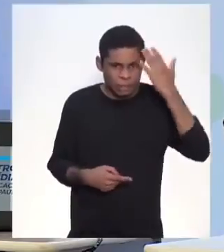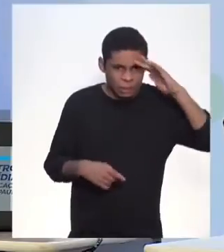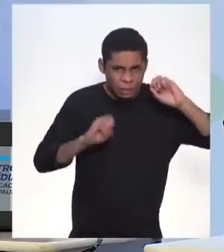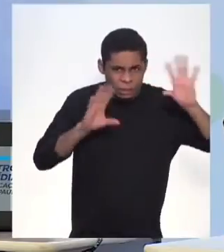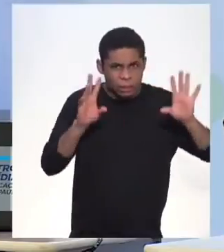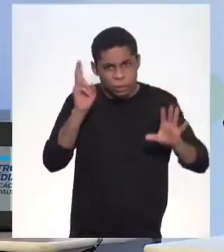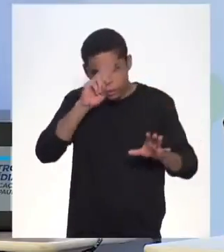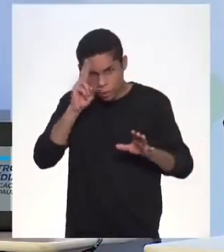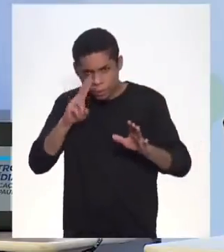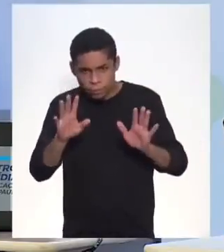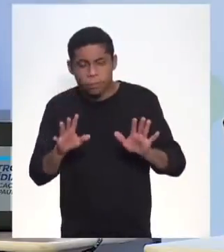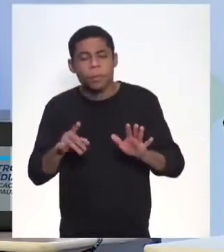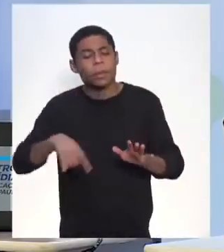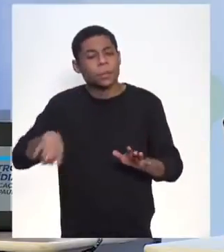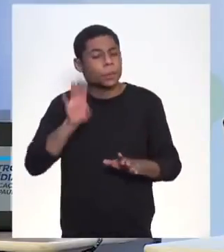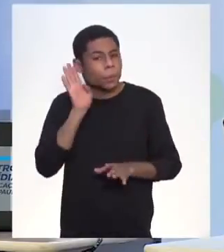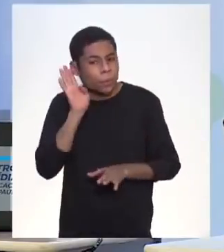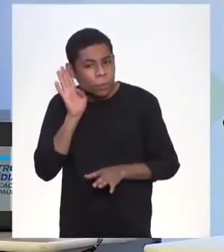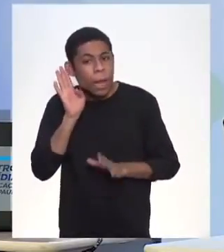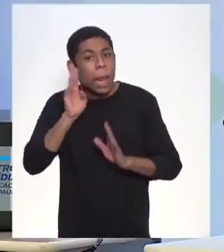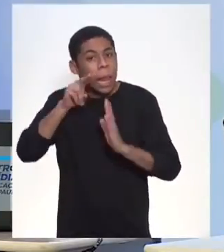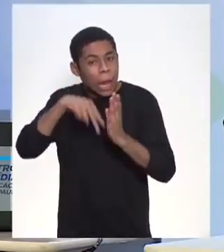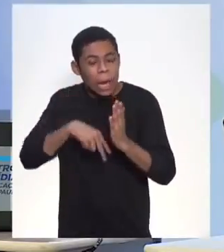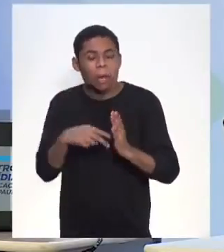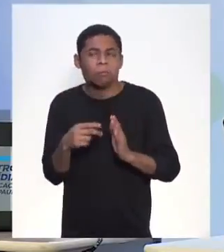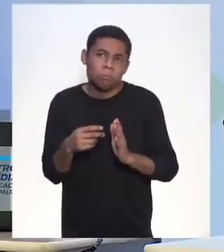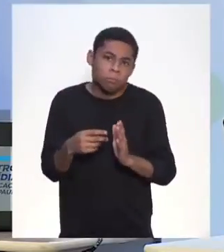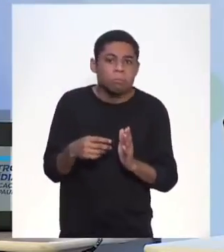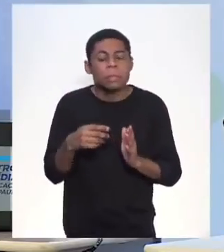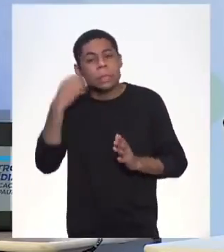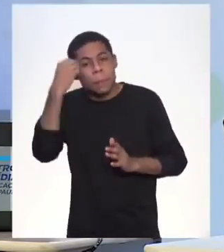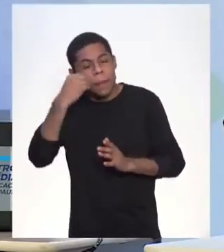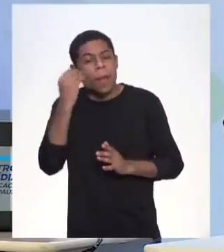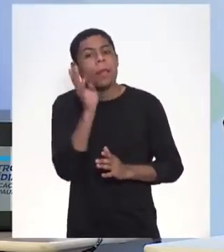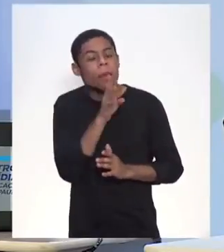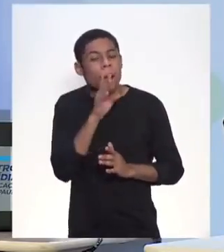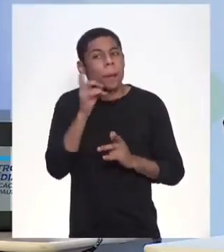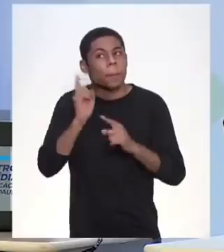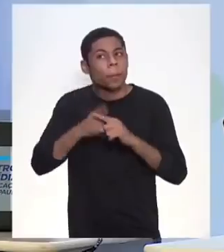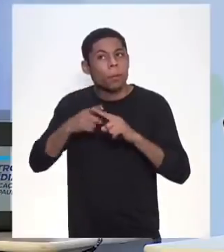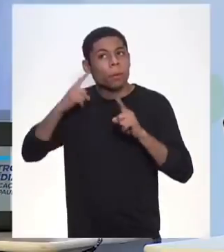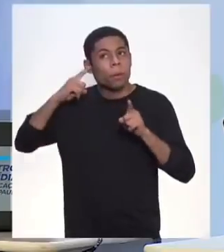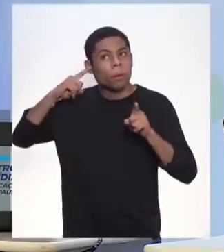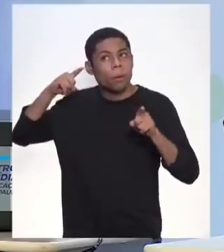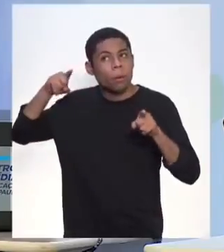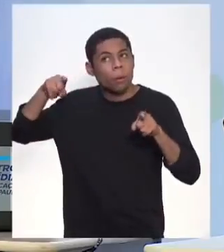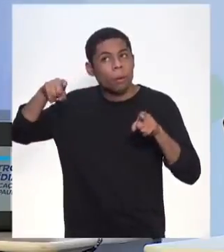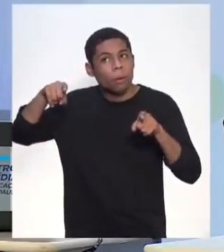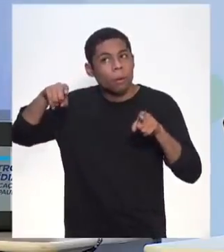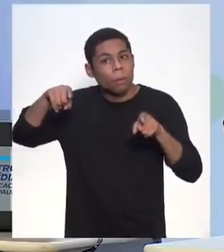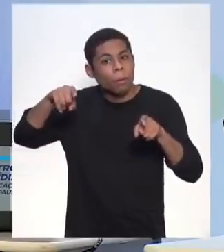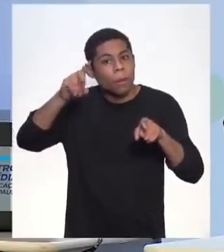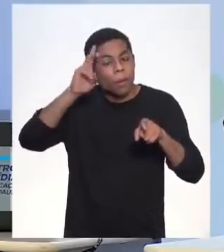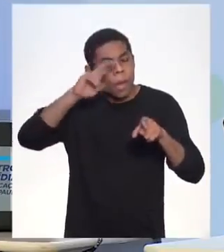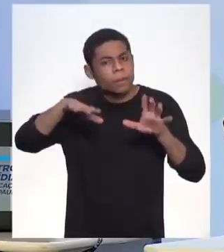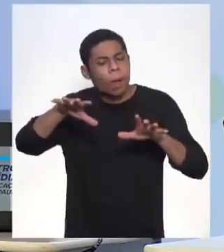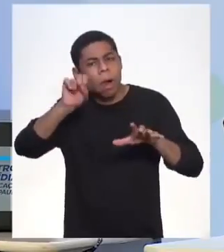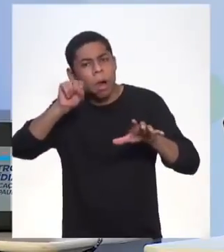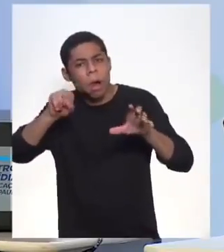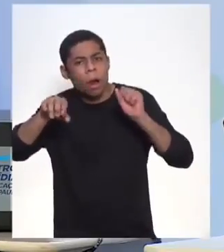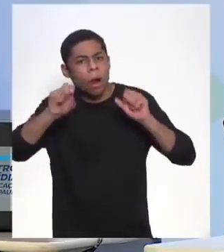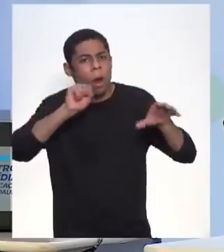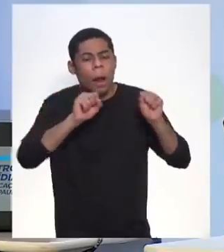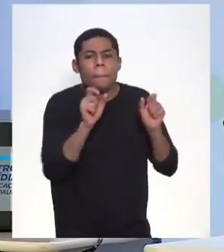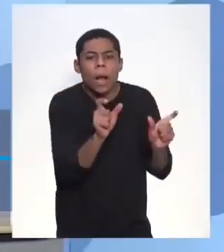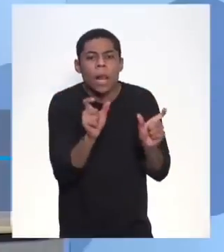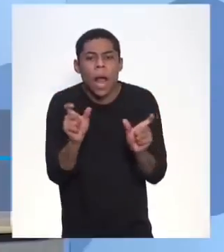história? Quando a gente ouve e lê, é uma experiência legal, porque ao mesmo tempo que eu estou lendo a história, eu consigo pegar a pronúncia das palavras, não